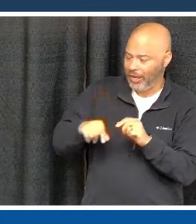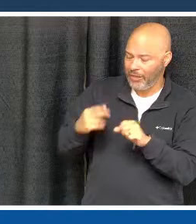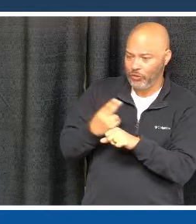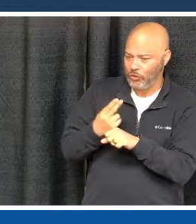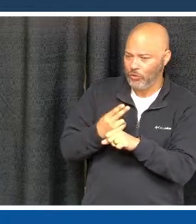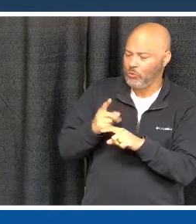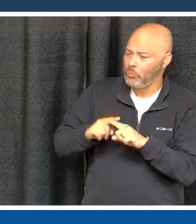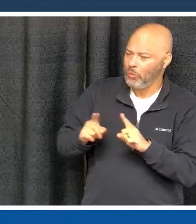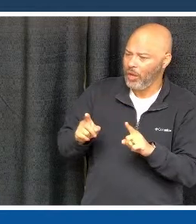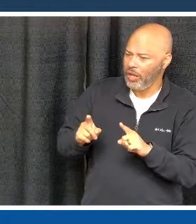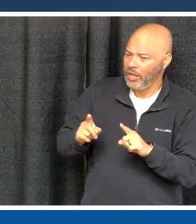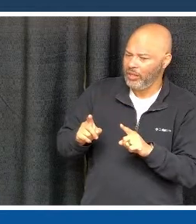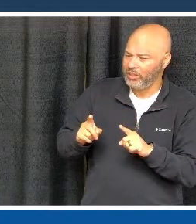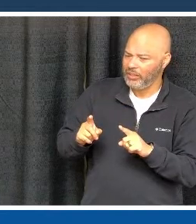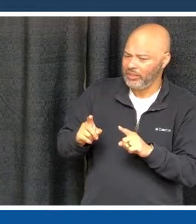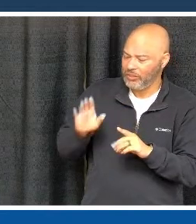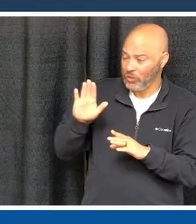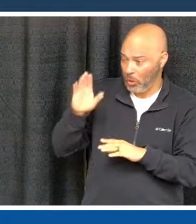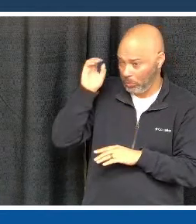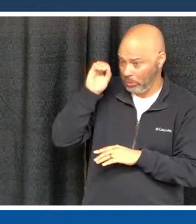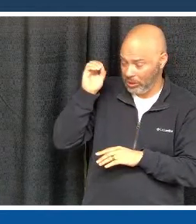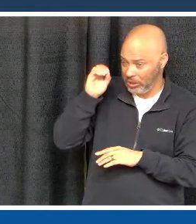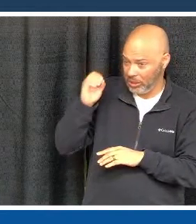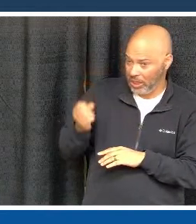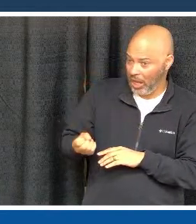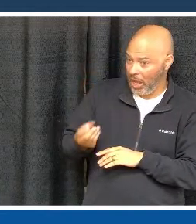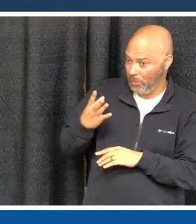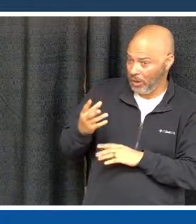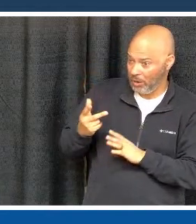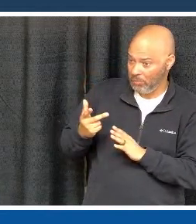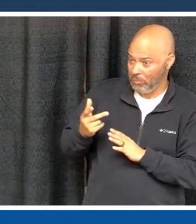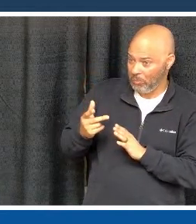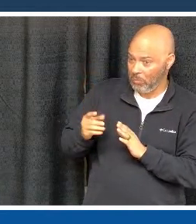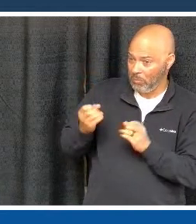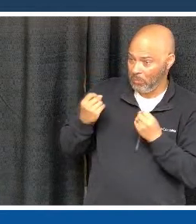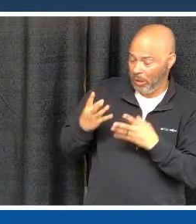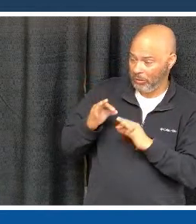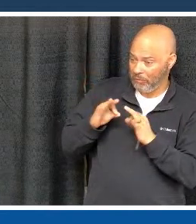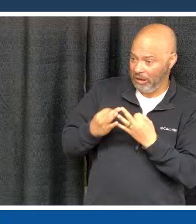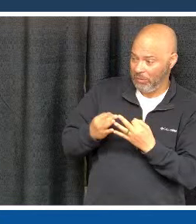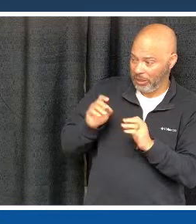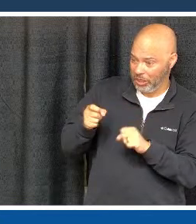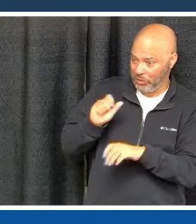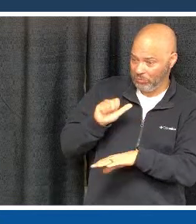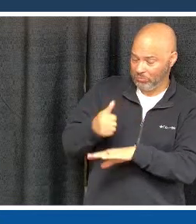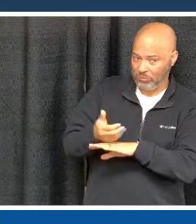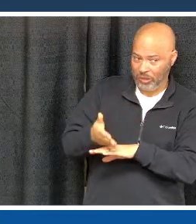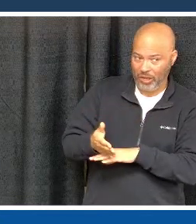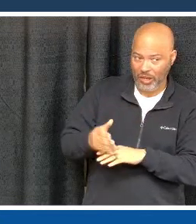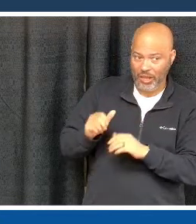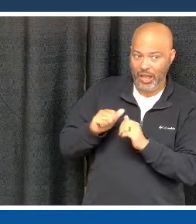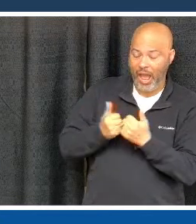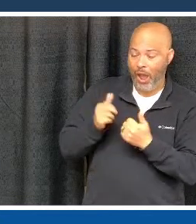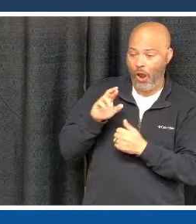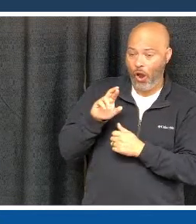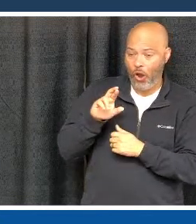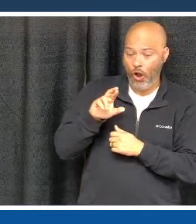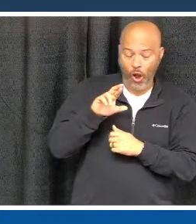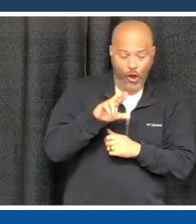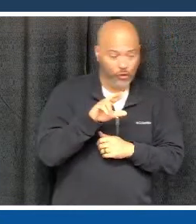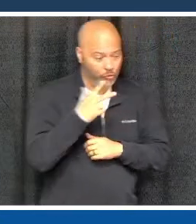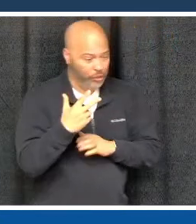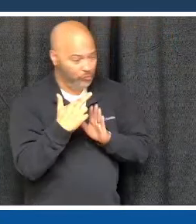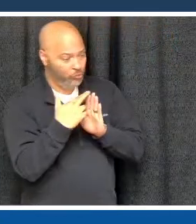utilized, but I mean, in your opinion, how many multifamily buildings could you get there? The way the R3 regs are built,